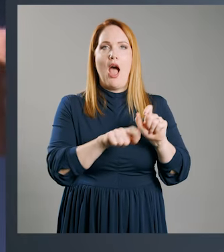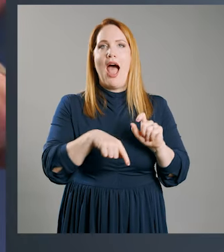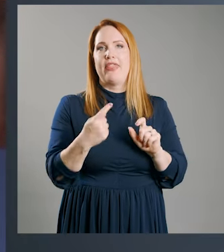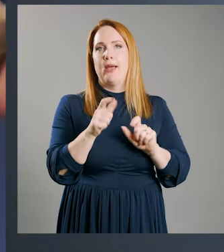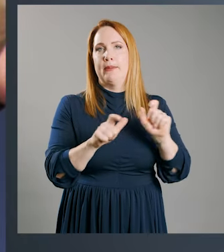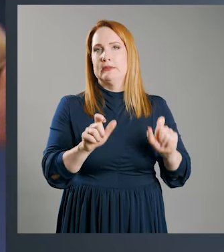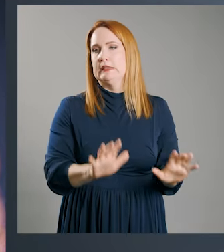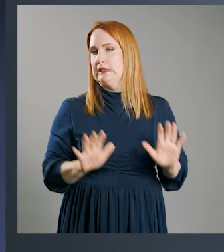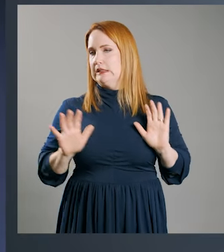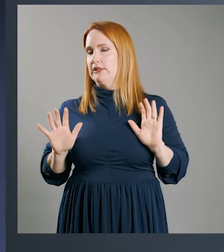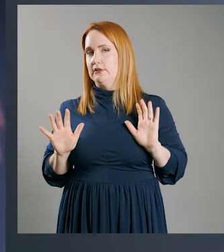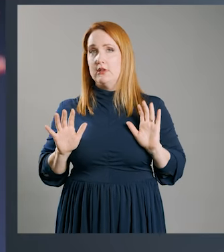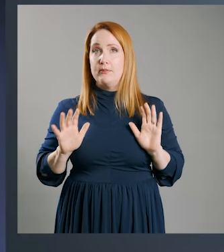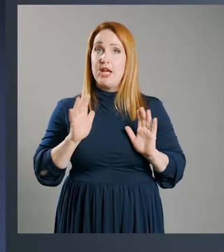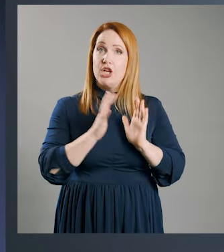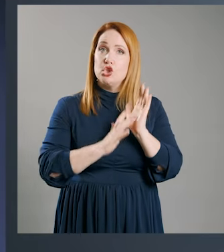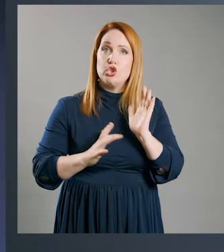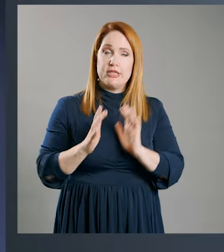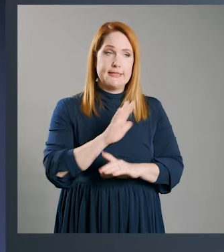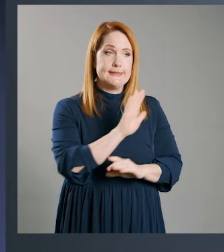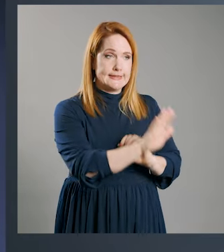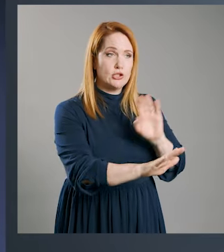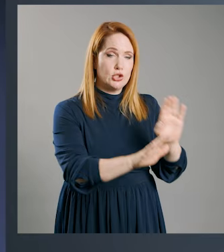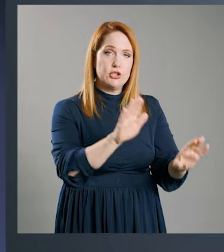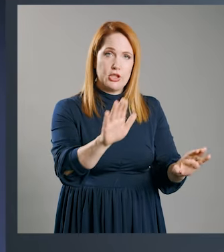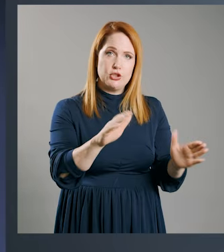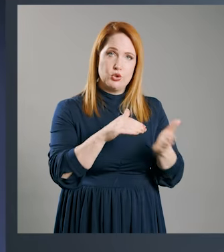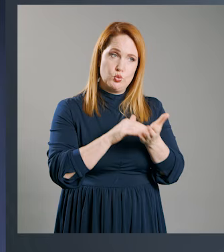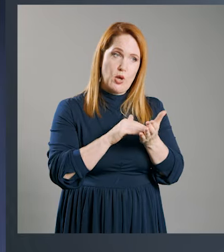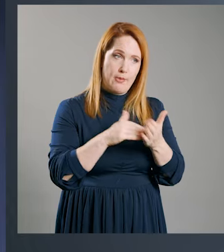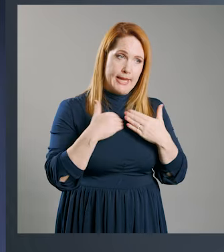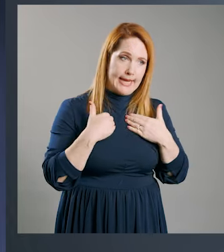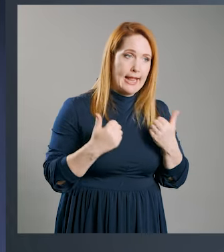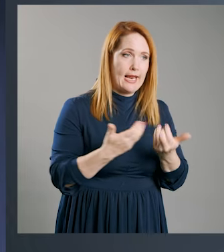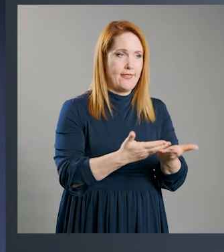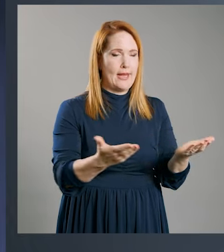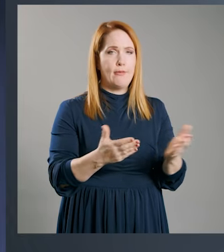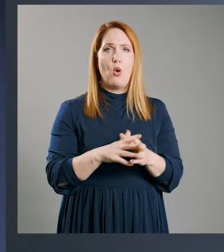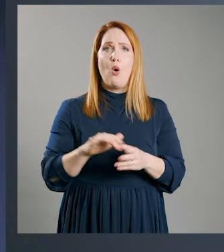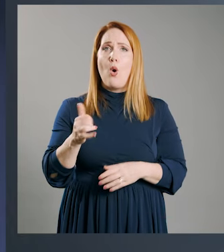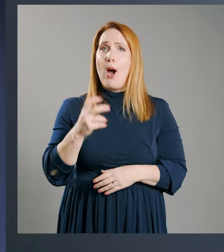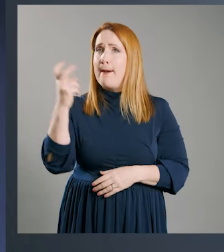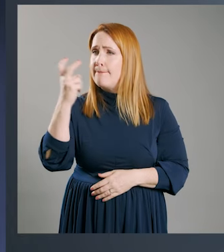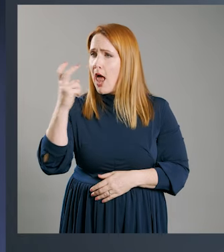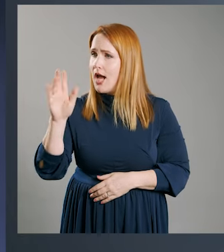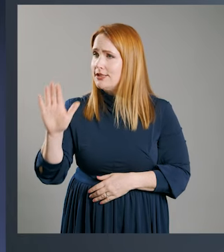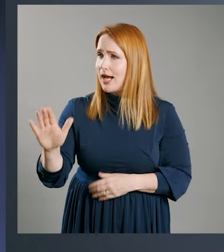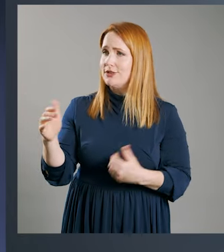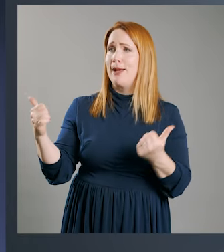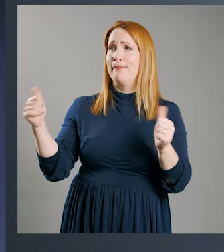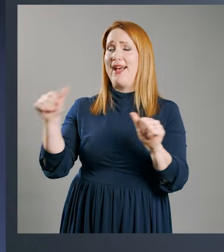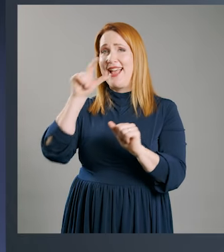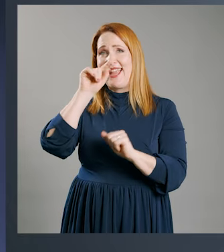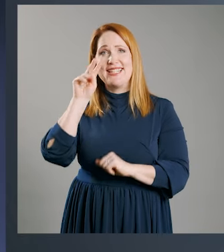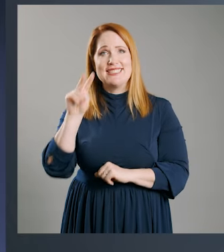died, really. There was nothing anyone could do. And Jesus came and he touched the lepers and he laid hands on blind people and they could see.